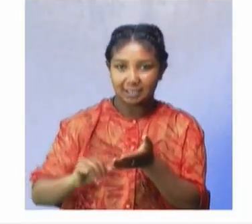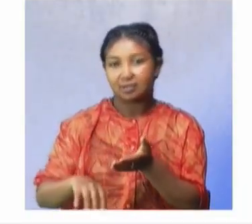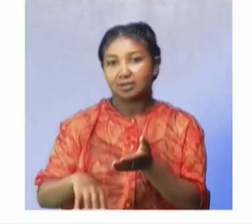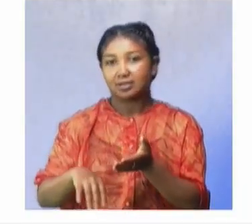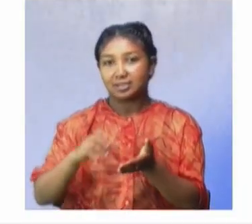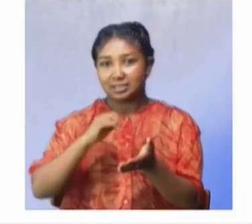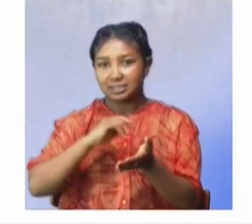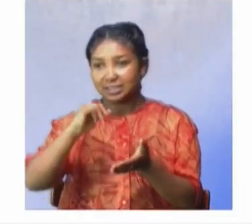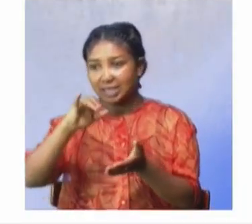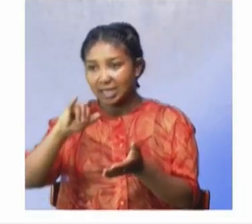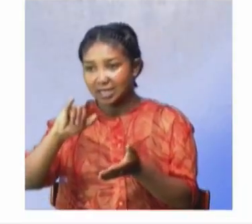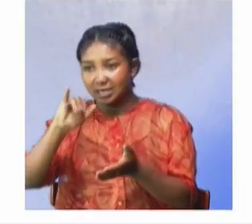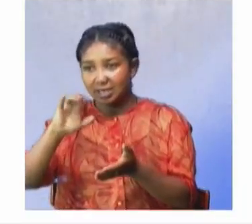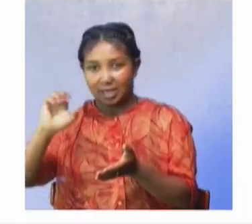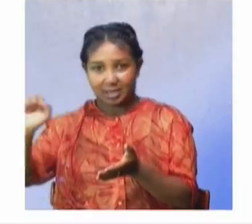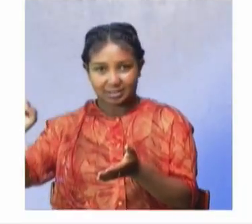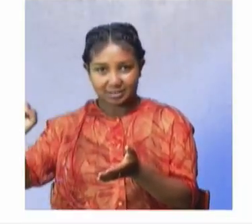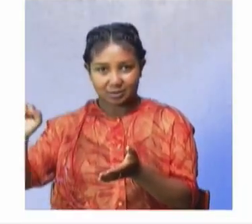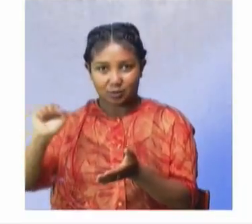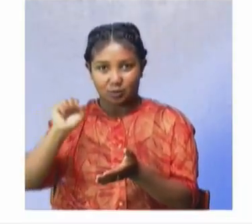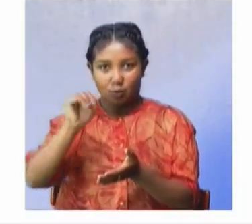studies,